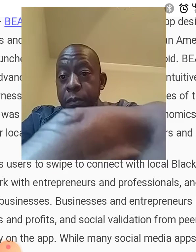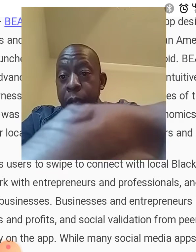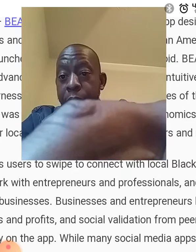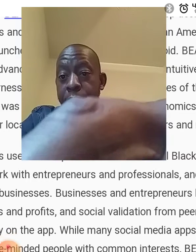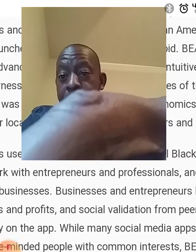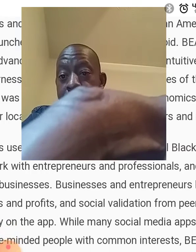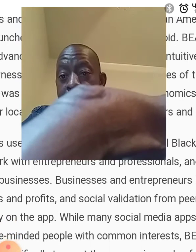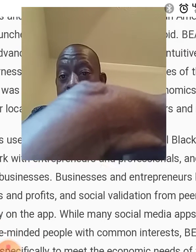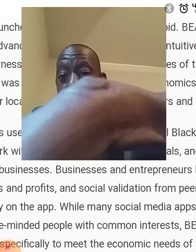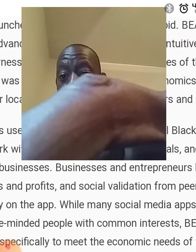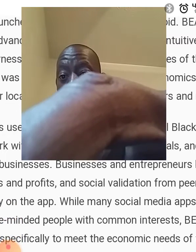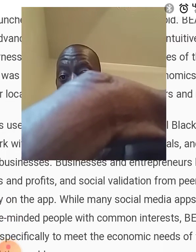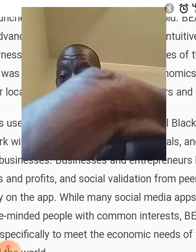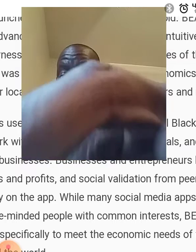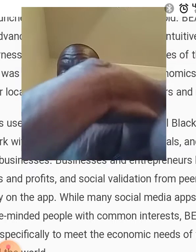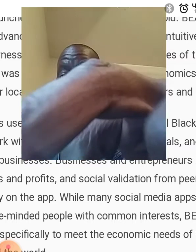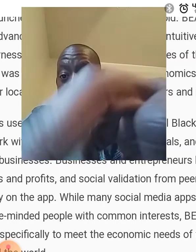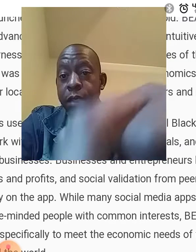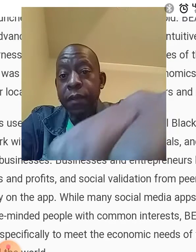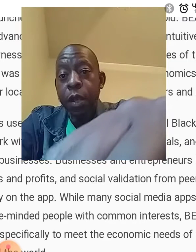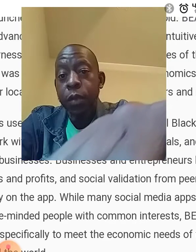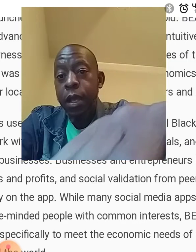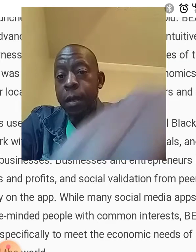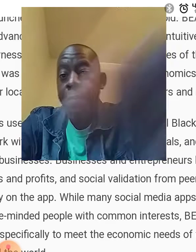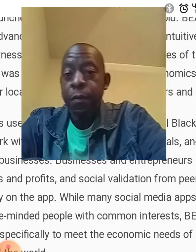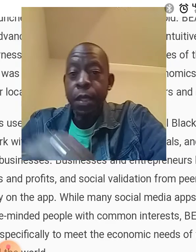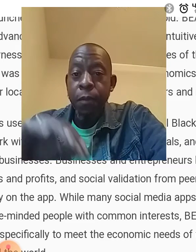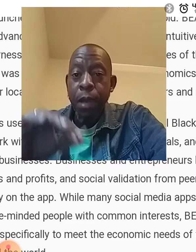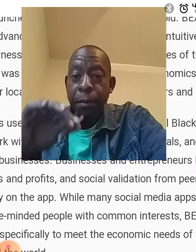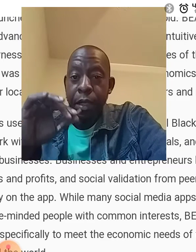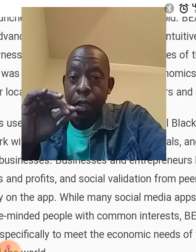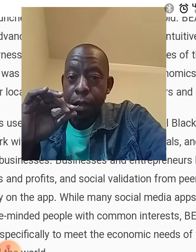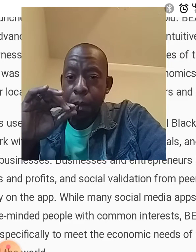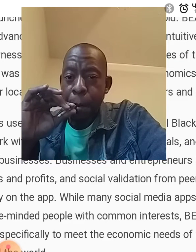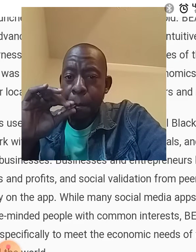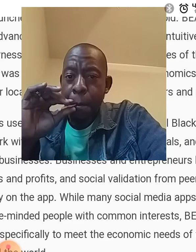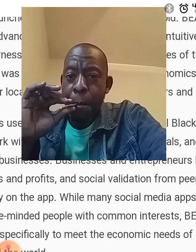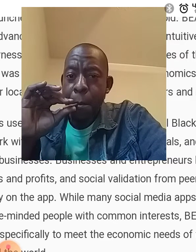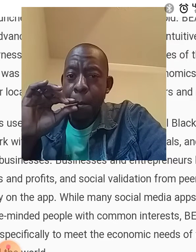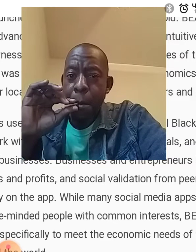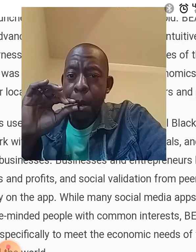peers by engaging with an activity on the app.